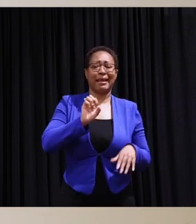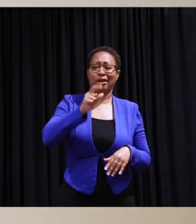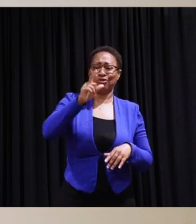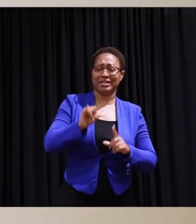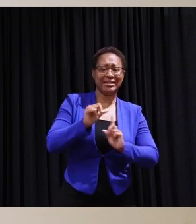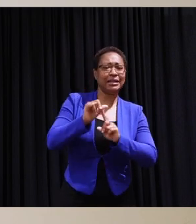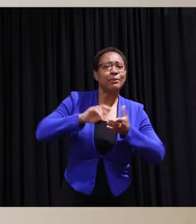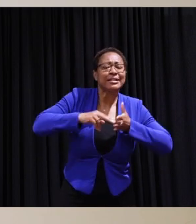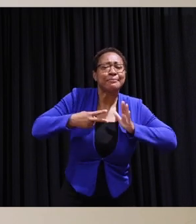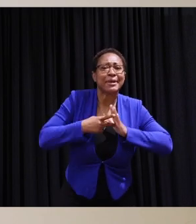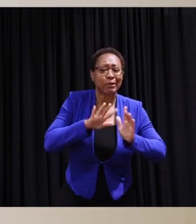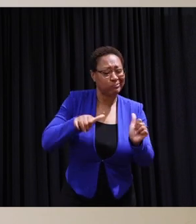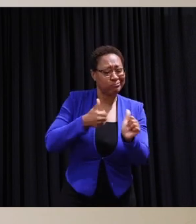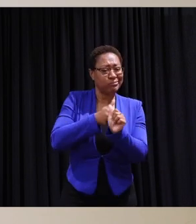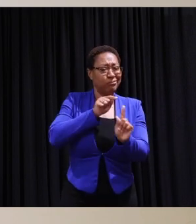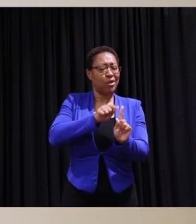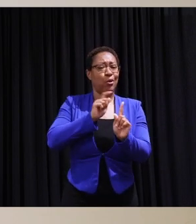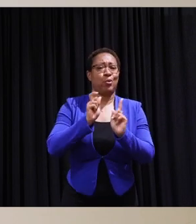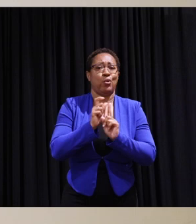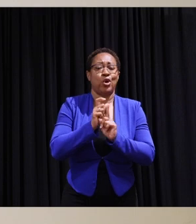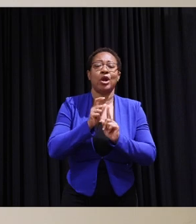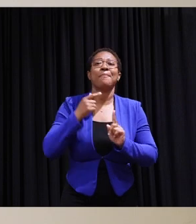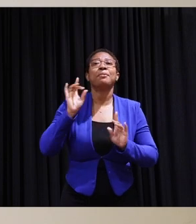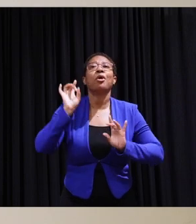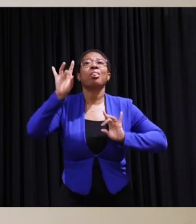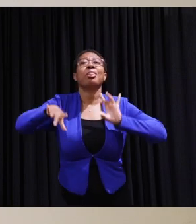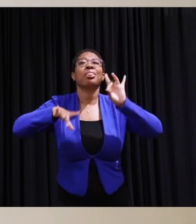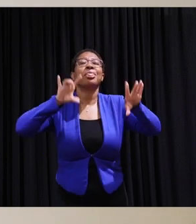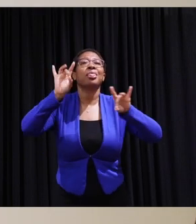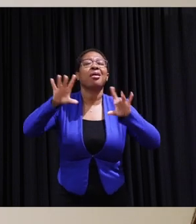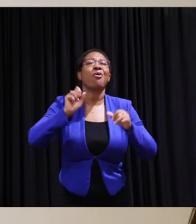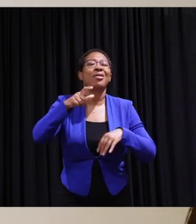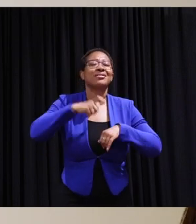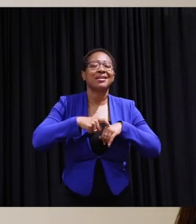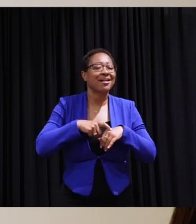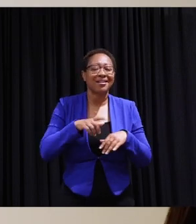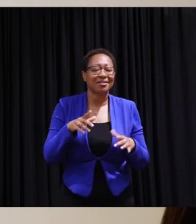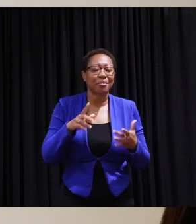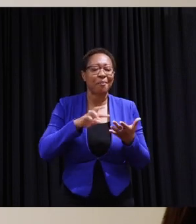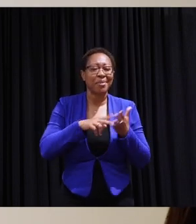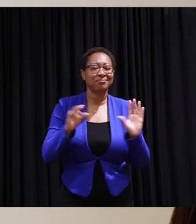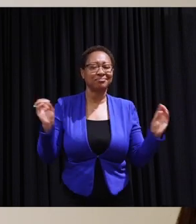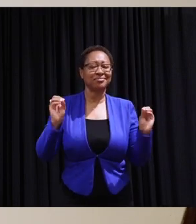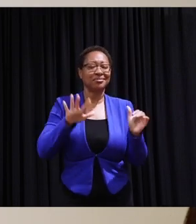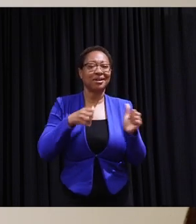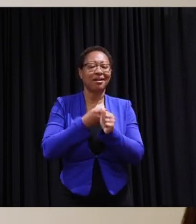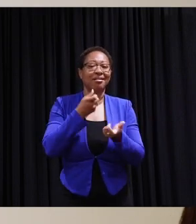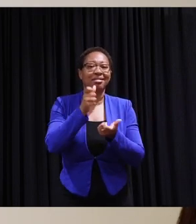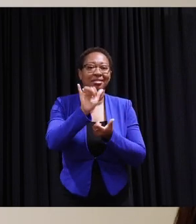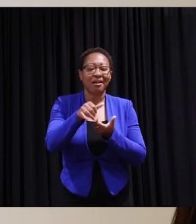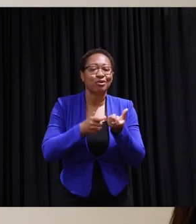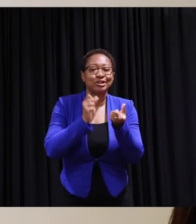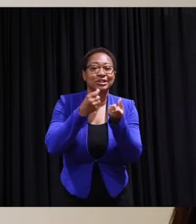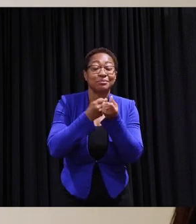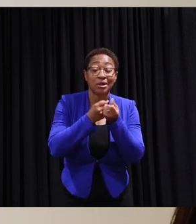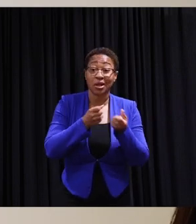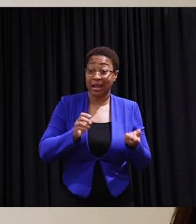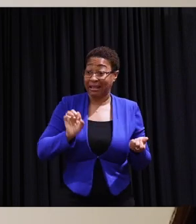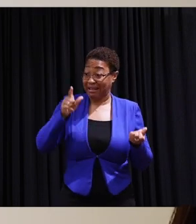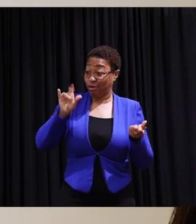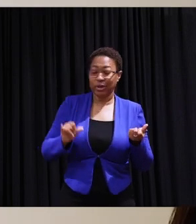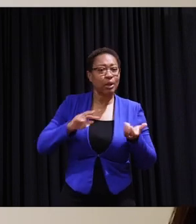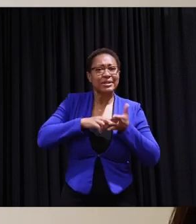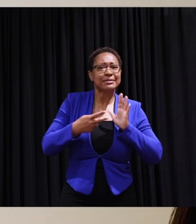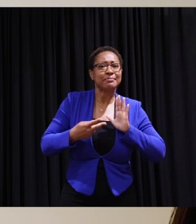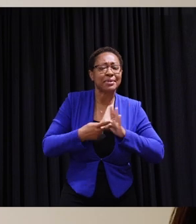have what is behind that word. If you use that word, mean what you say. Don't just say we're going to be equitable. What is equity? What is